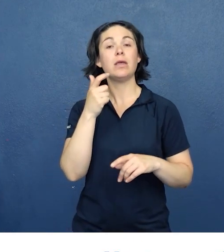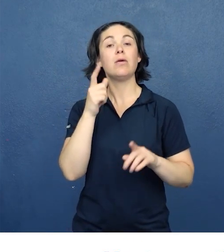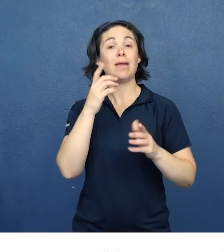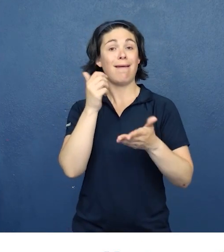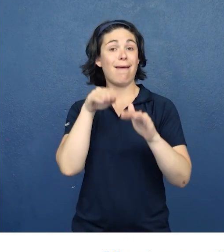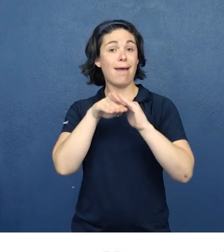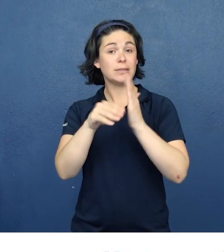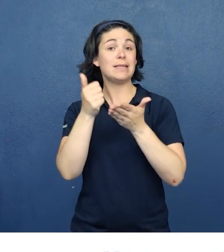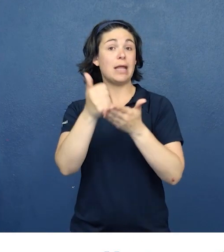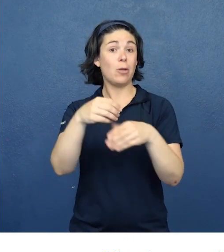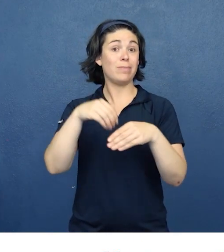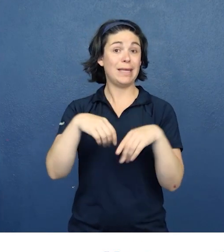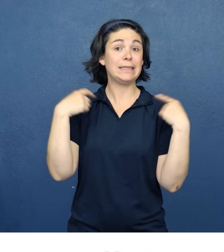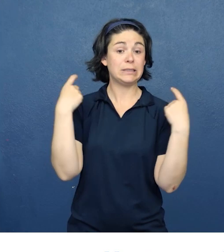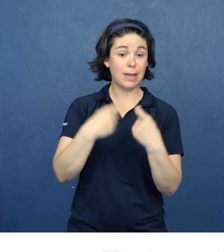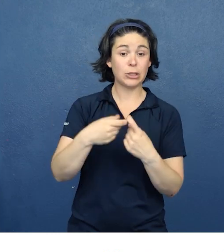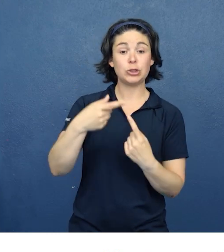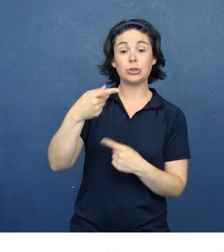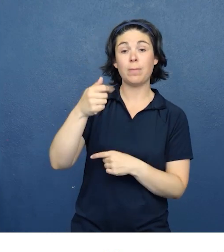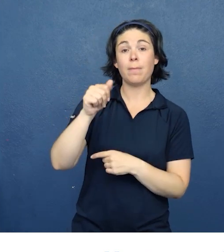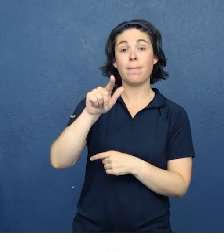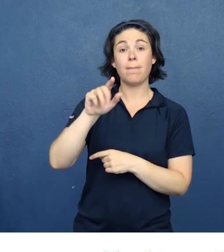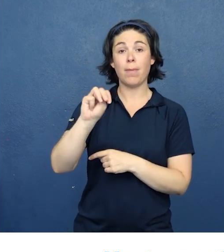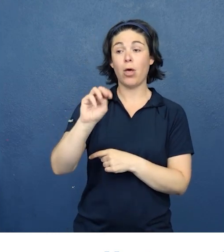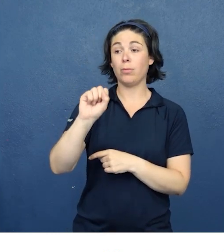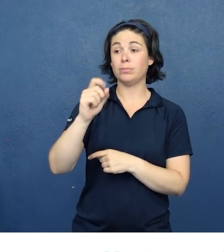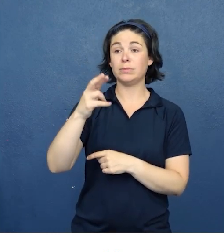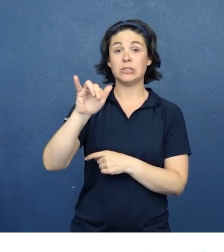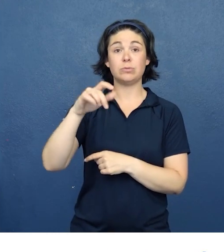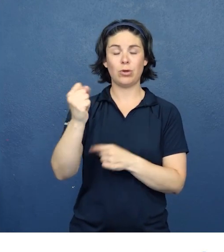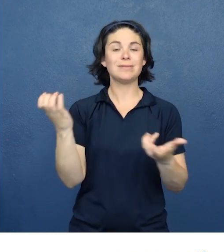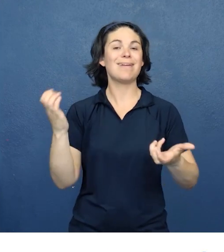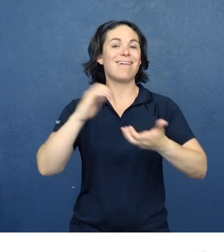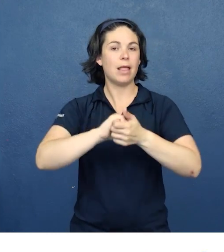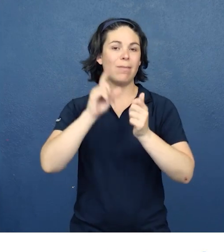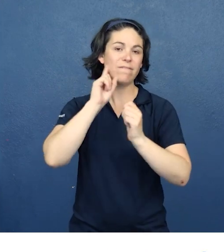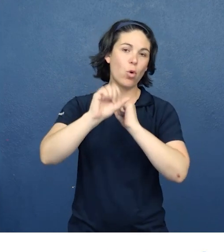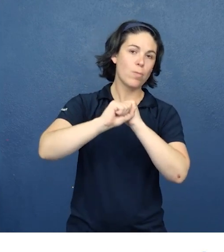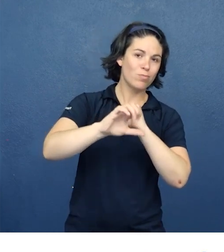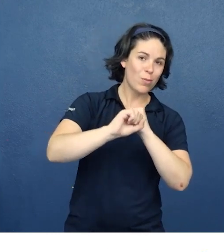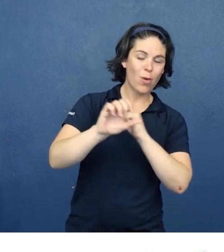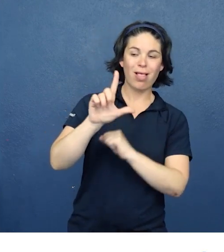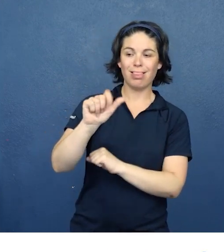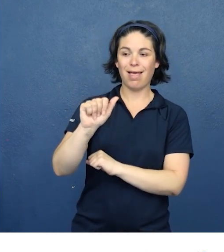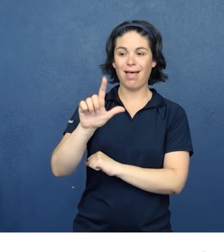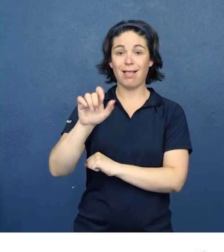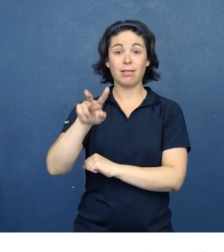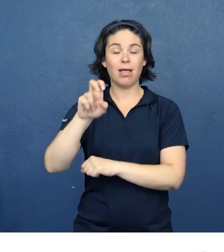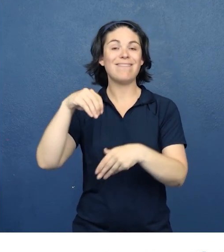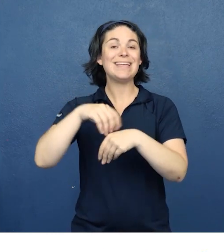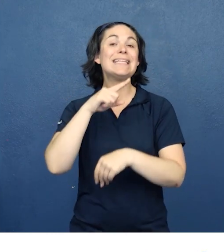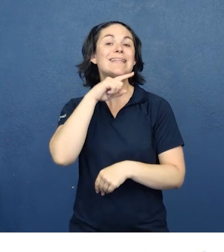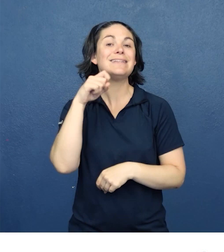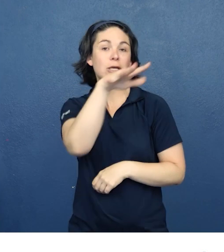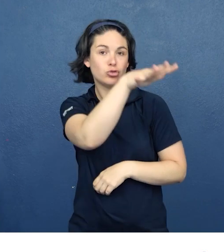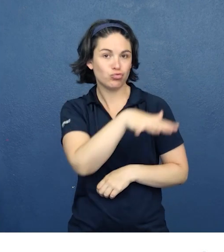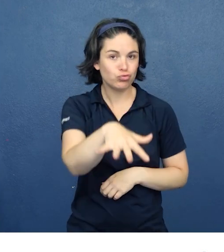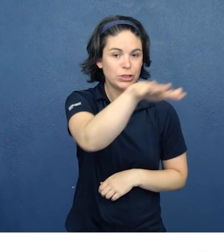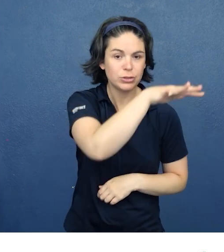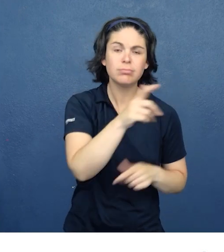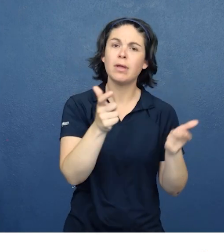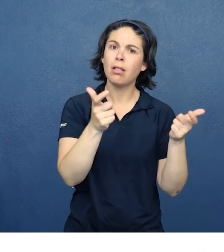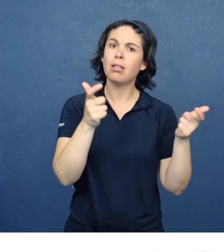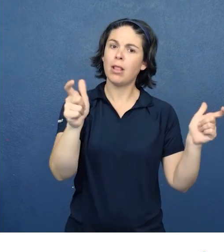Español and NBC Palm Springs reached out to collaborate on promoting La Clave in the desert region, where there